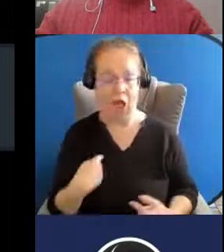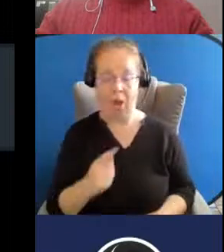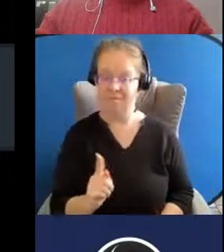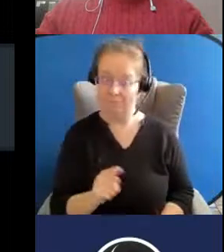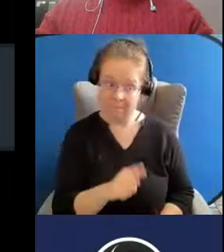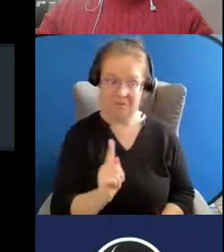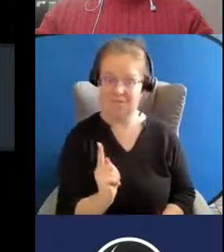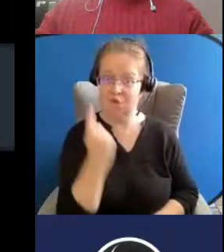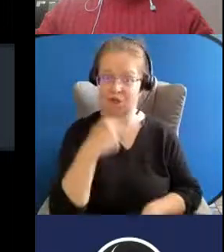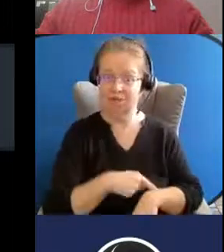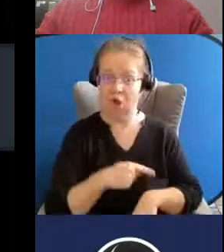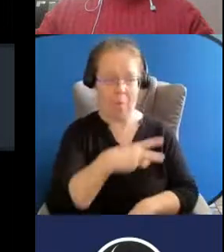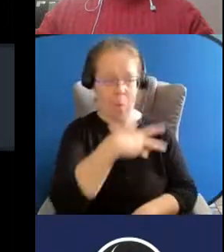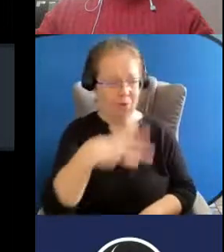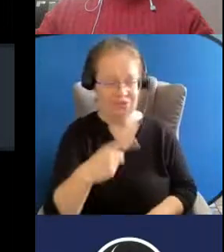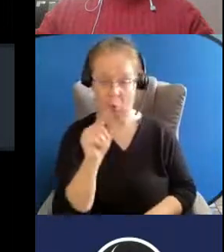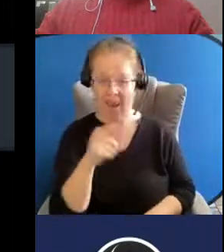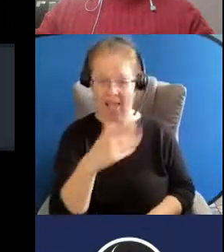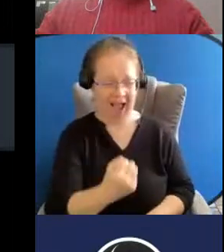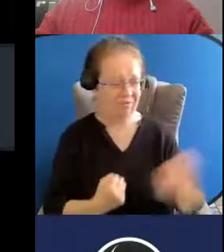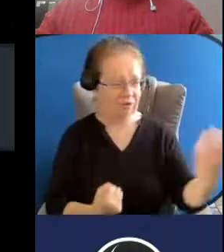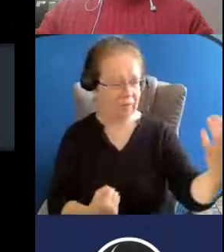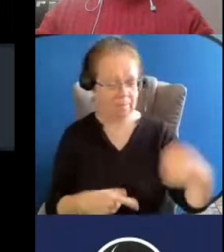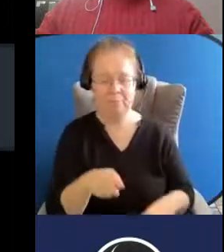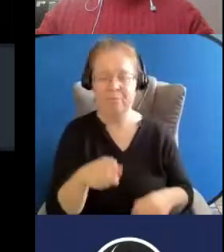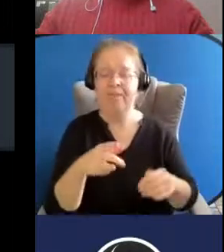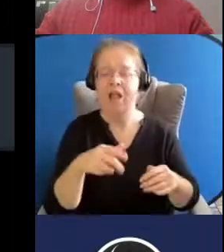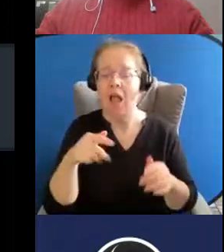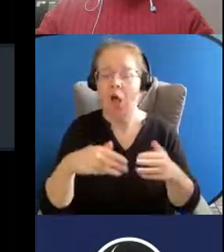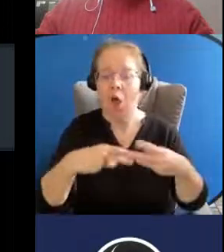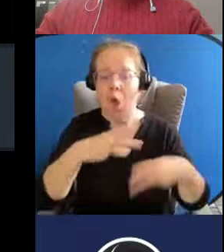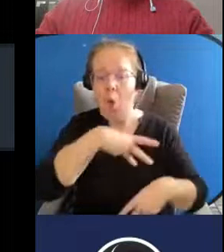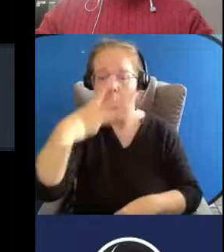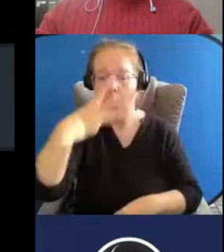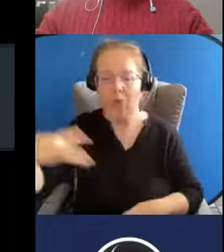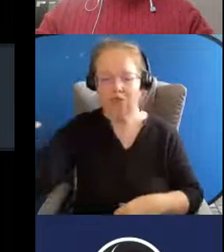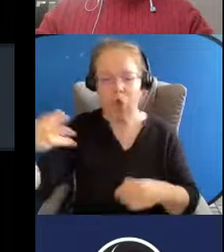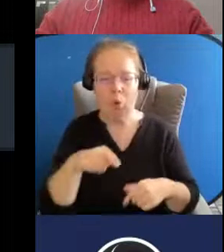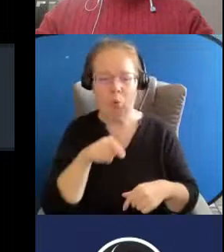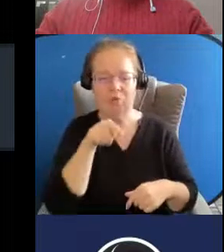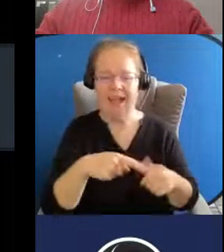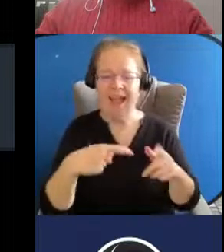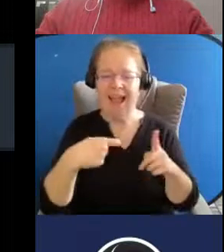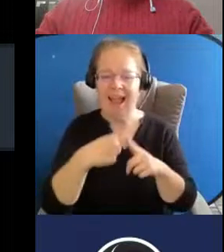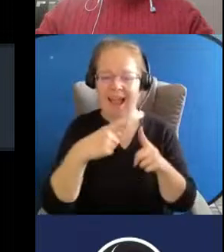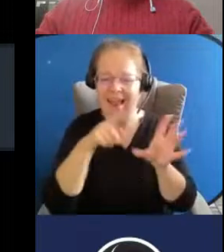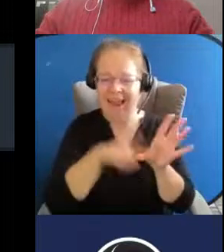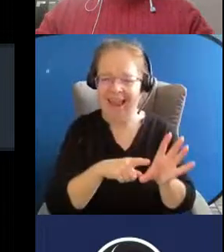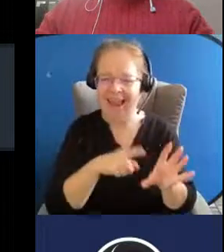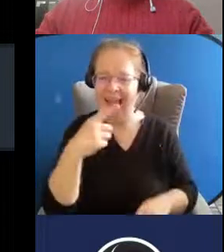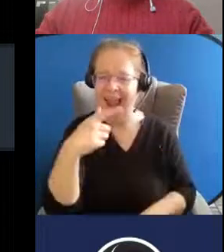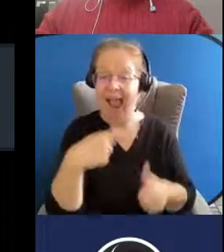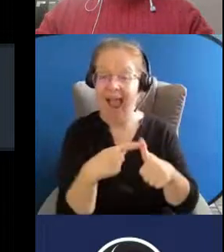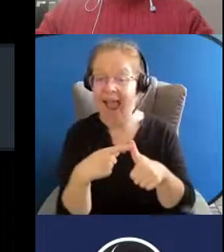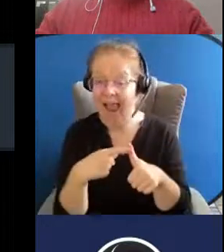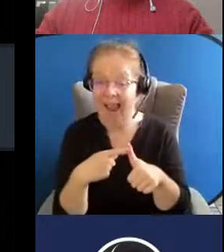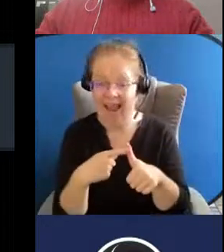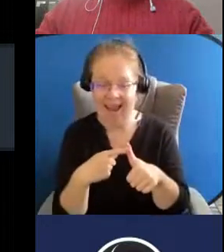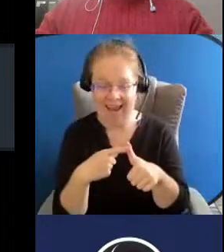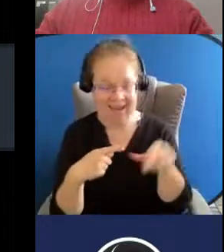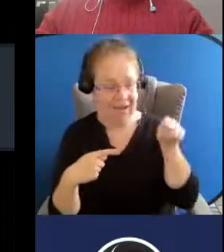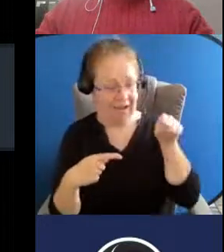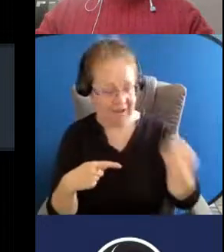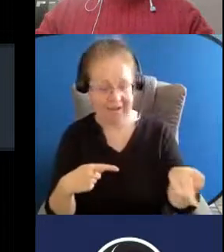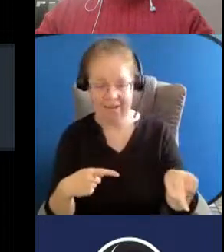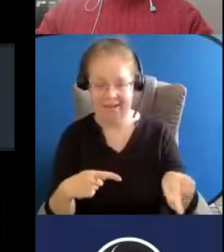ever, we're really getting there with that. So if you hit Windows key A and go into the Action Center, This is where you find your wireless LAN, right?